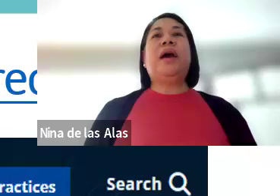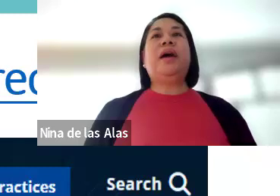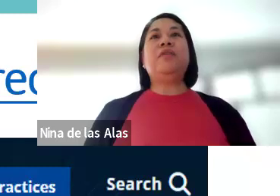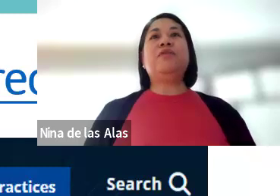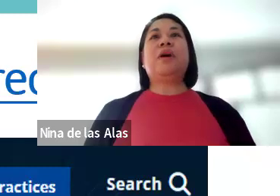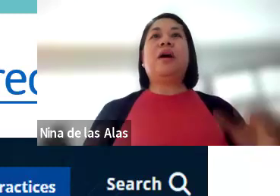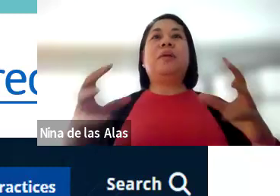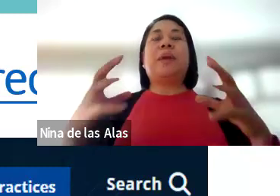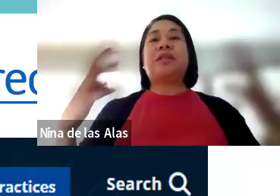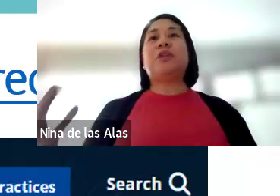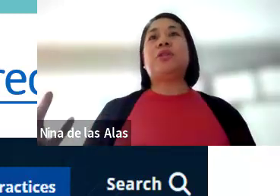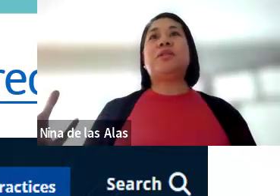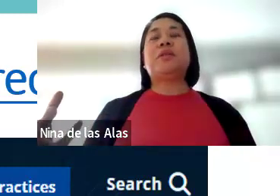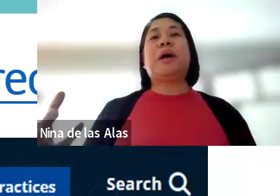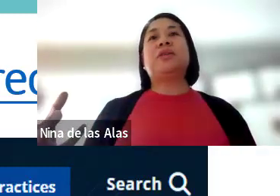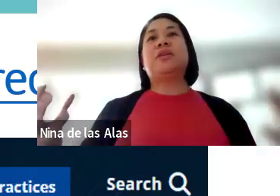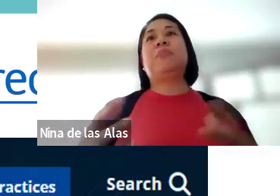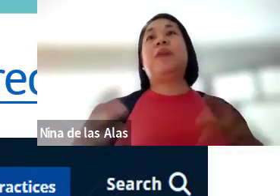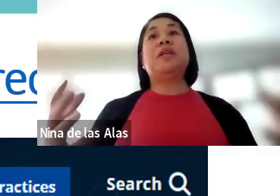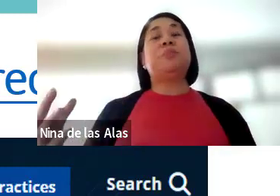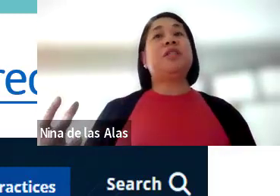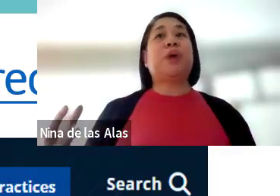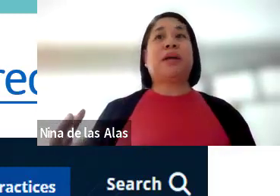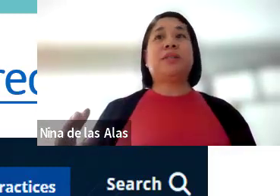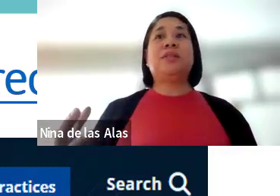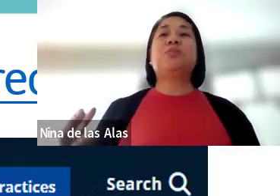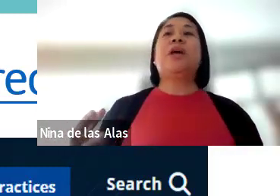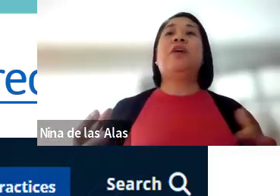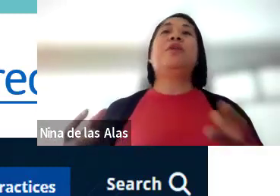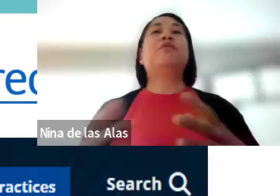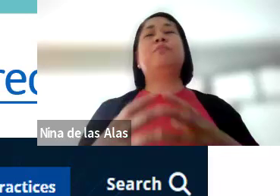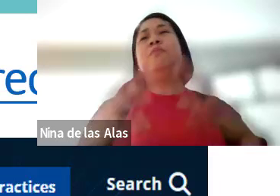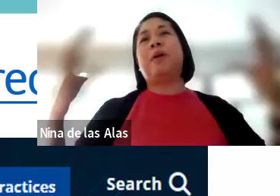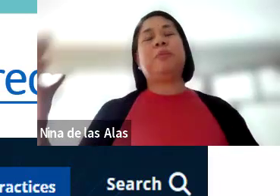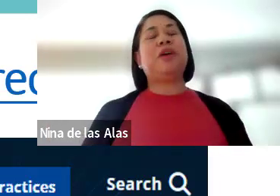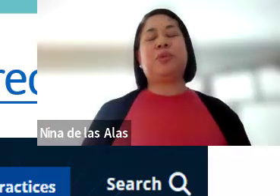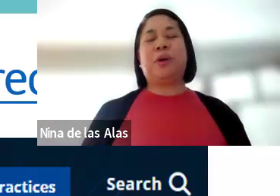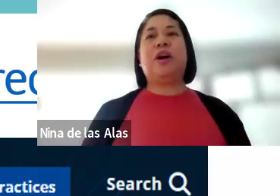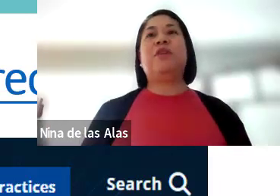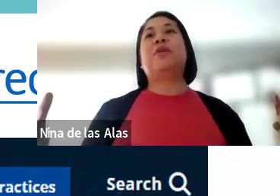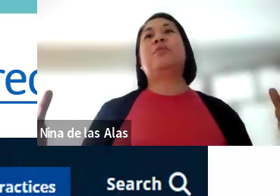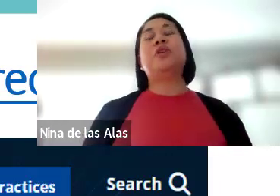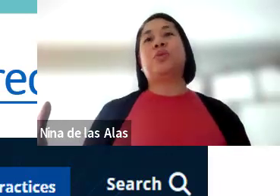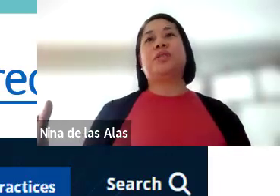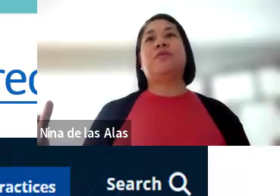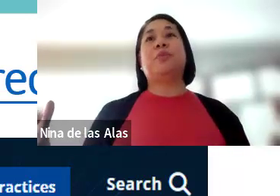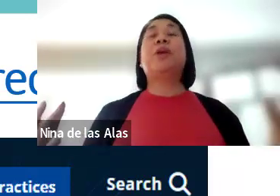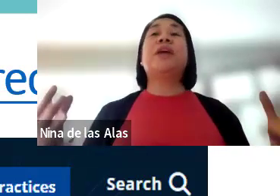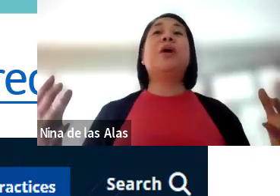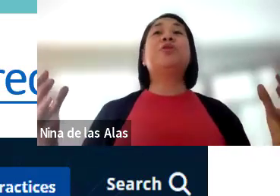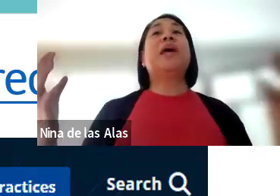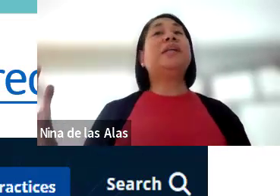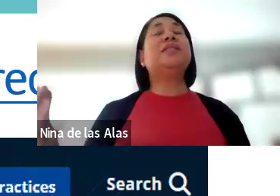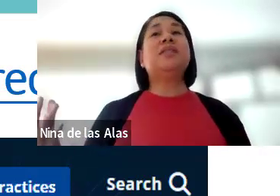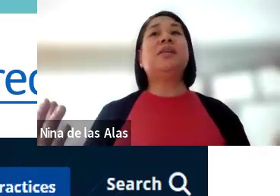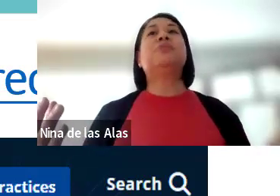So we have, as I mentioned, this is about evidence-based practices. We have a plethora of resources available. We're